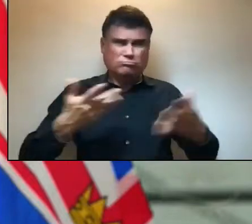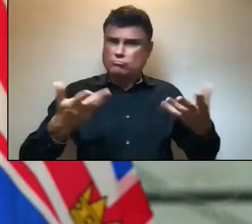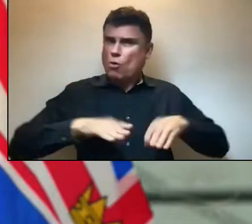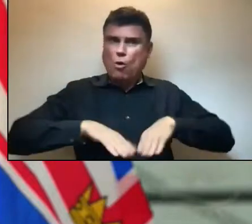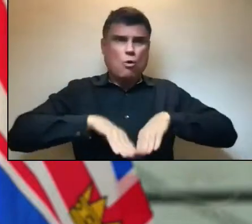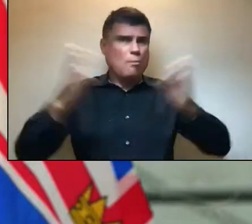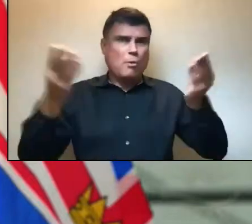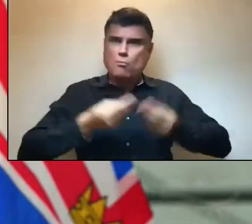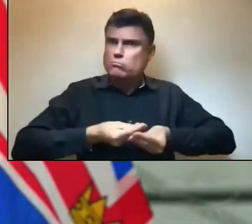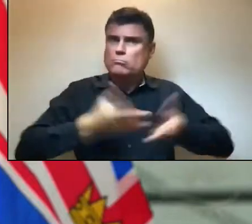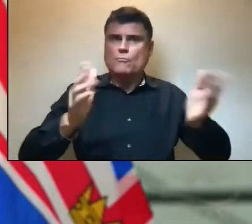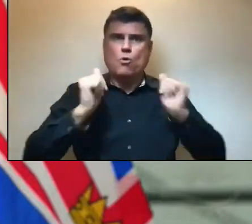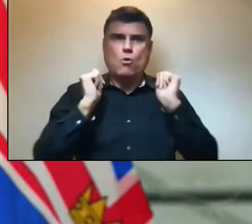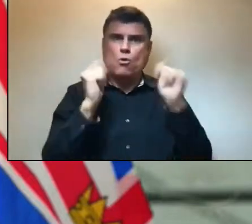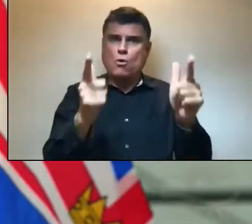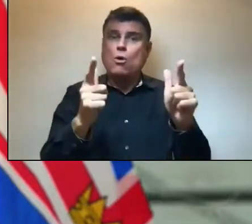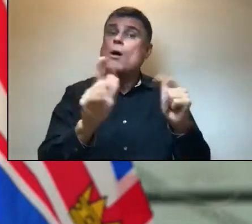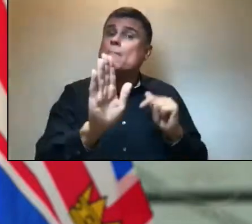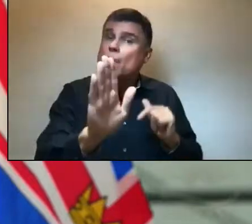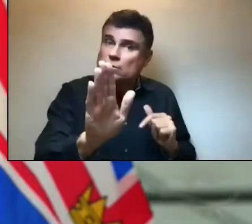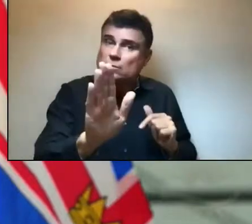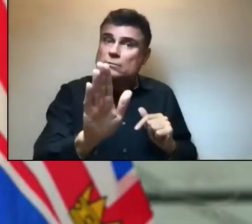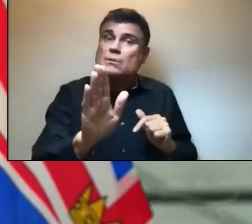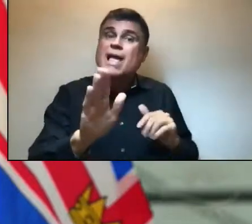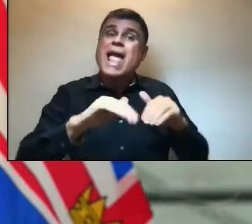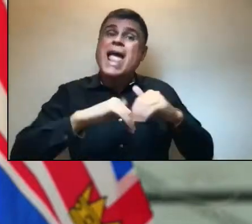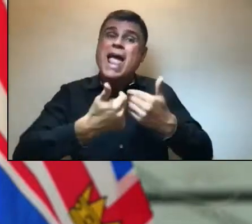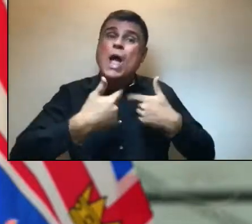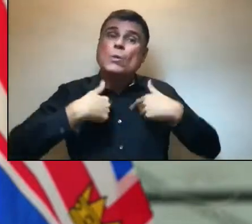beginning. And the logistics of how we're doing